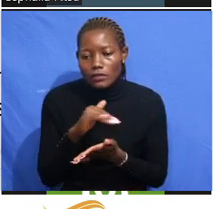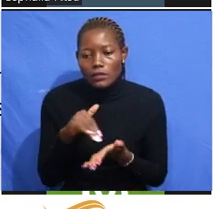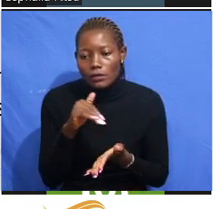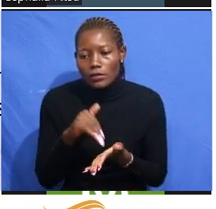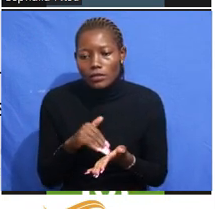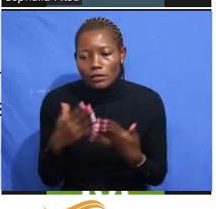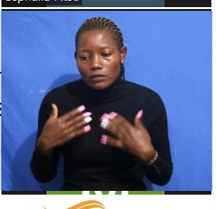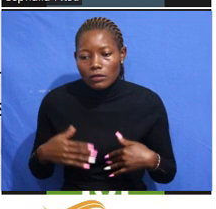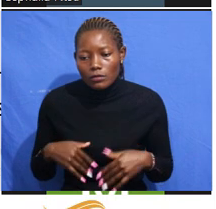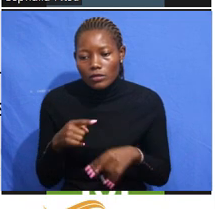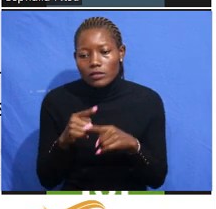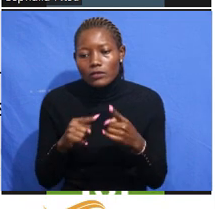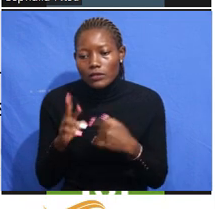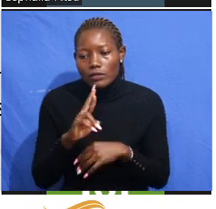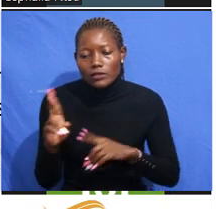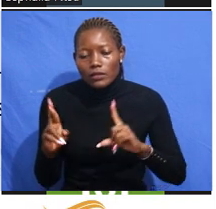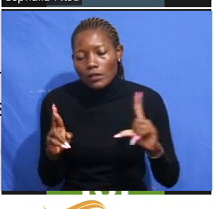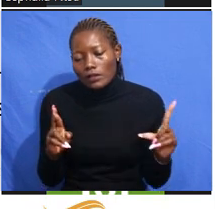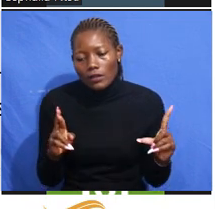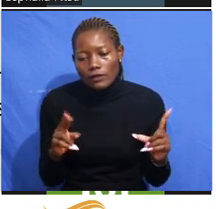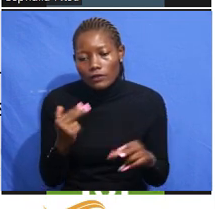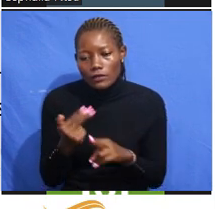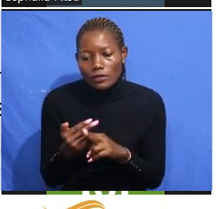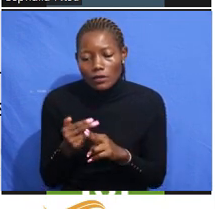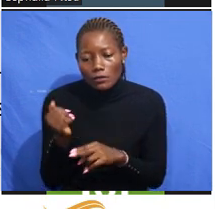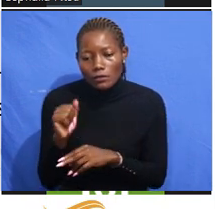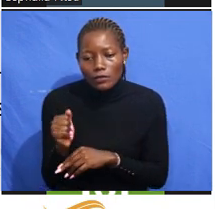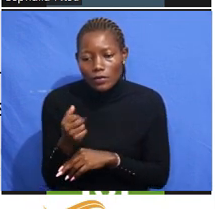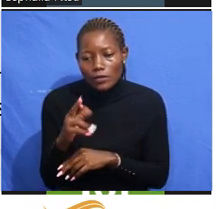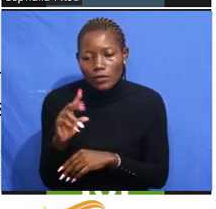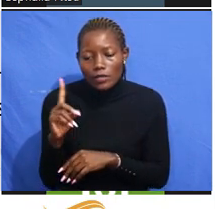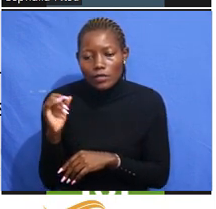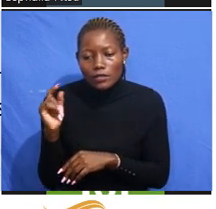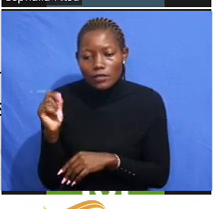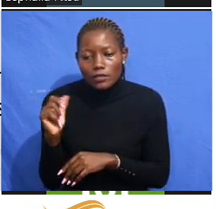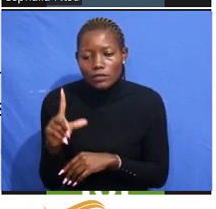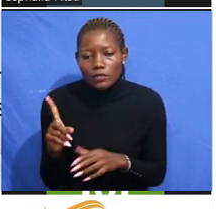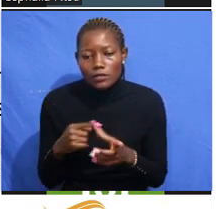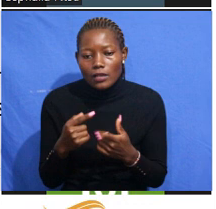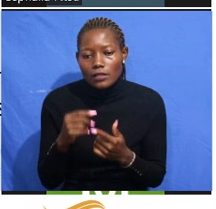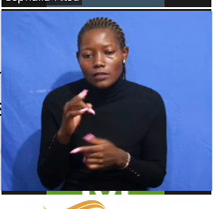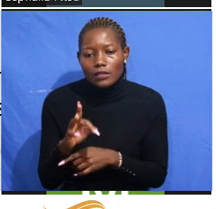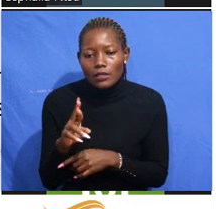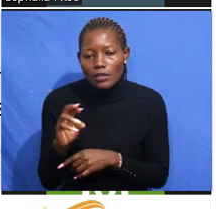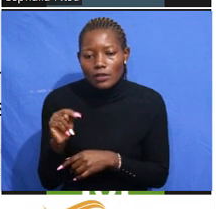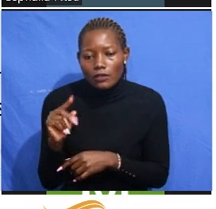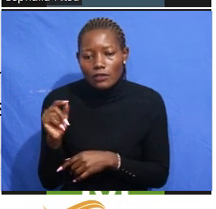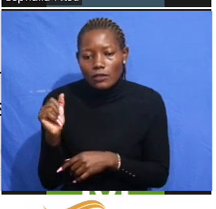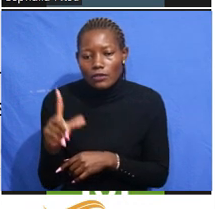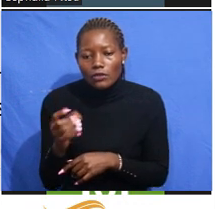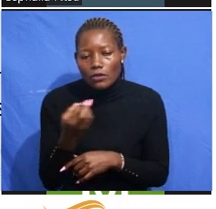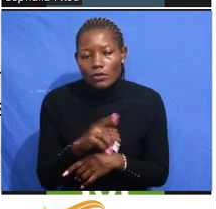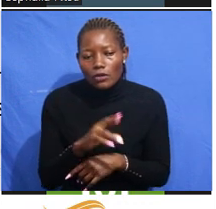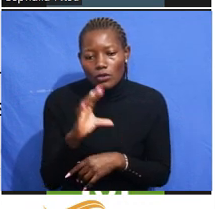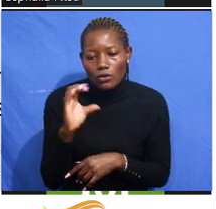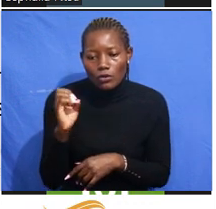is divided into right and left. That is called the sagittal plane. The frontal plane, or sometimes known as the coronal plane,